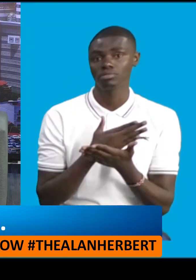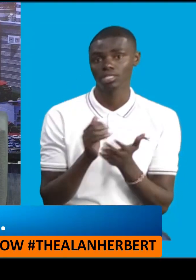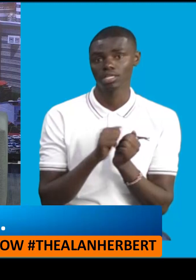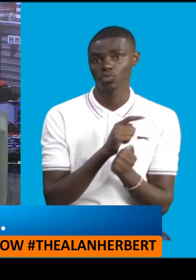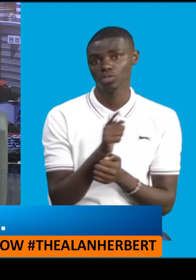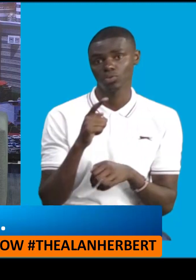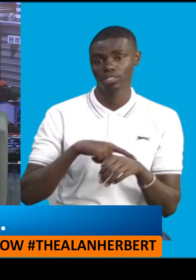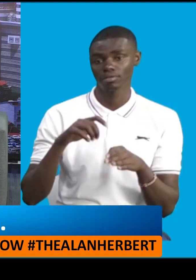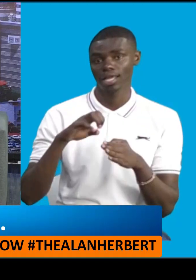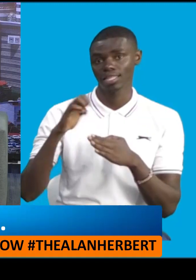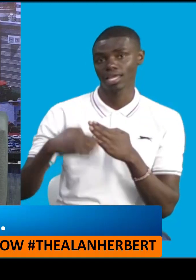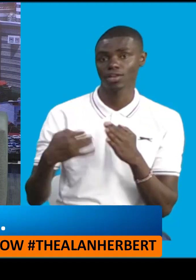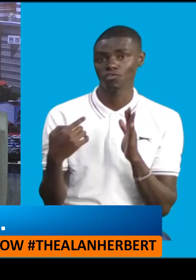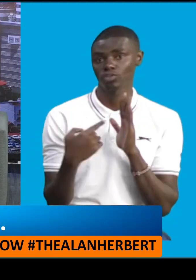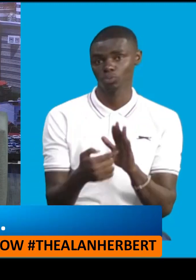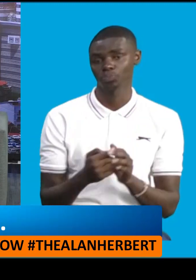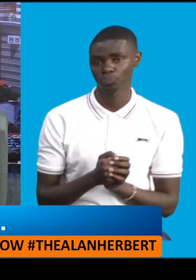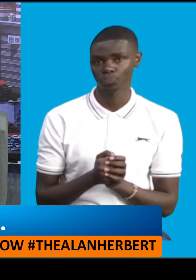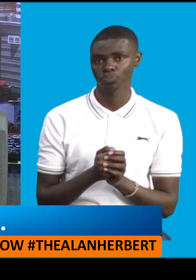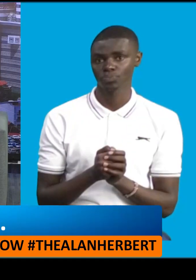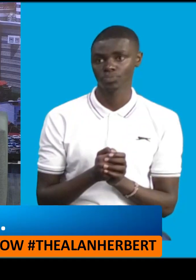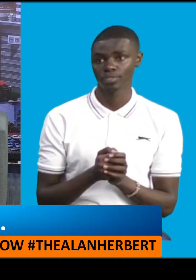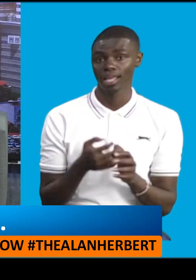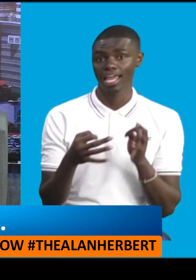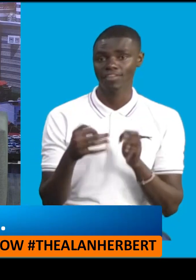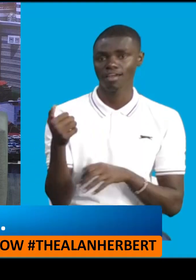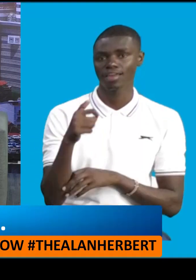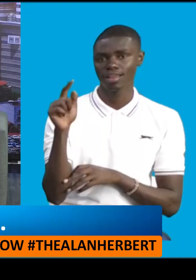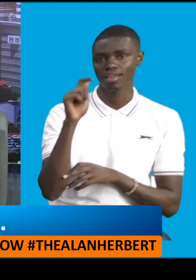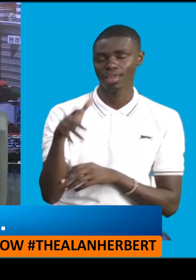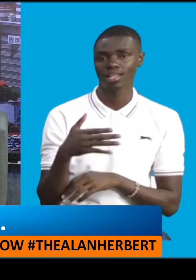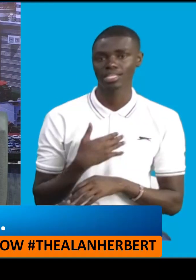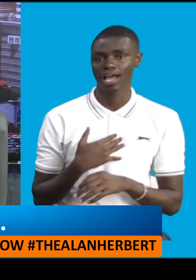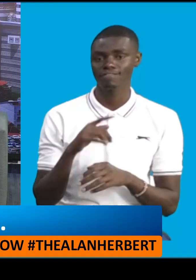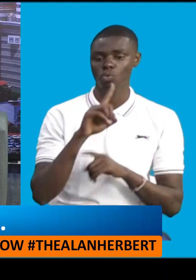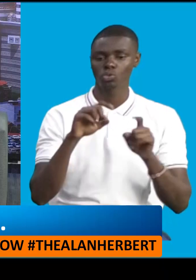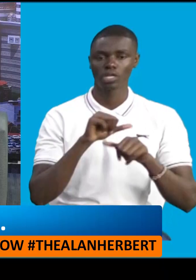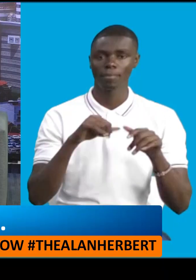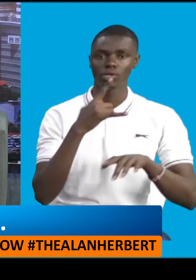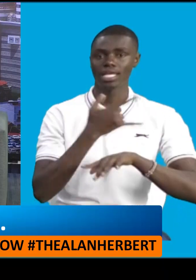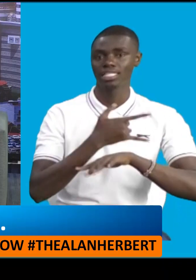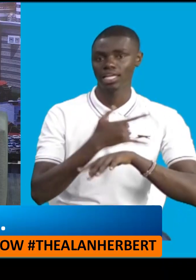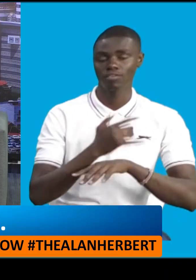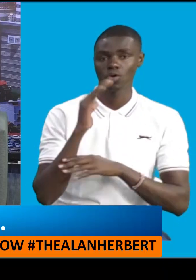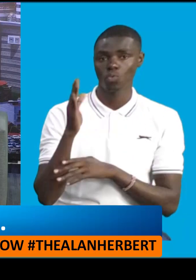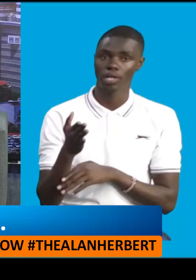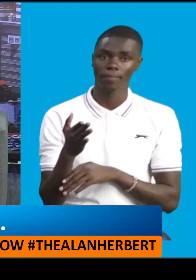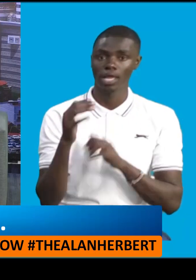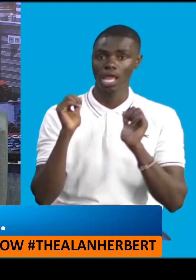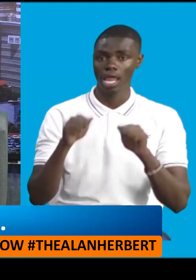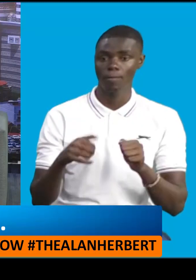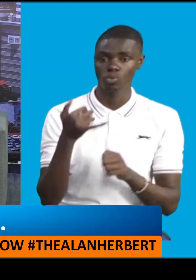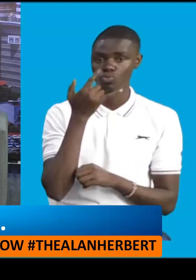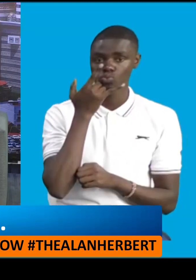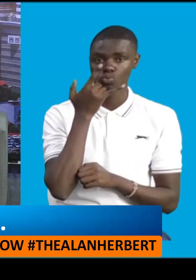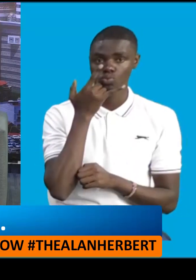I'm going to be sharing with you at the end of the show. Yeah. So that if any Kenyan has questions about NHIF, they'll be